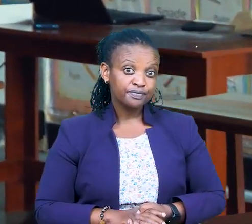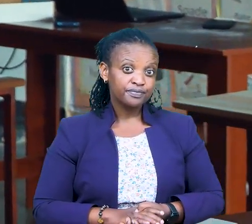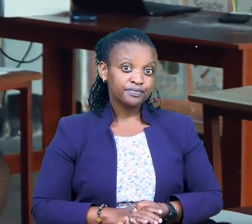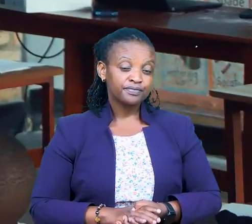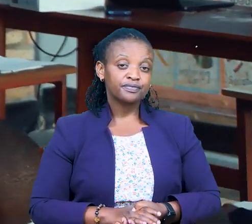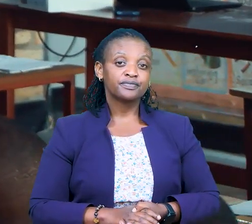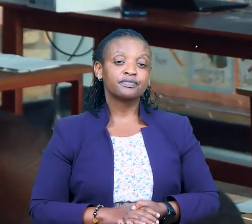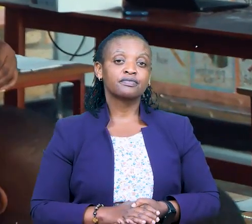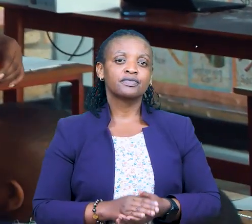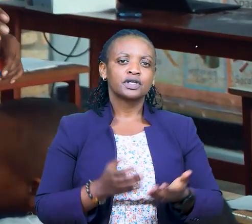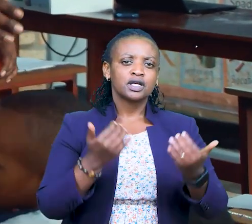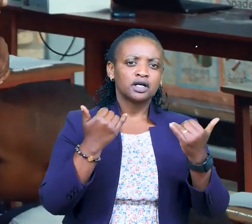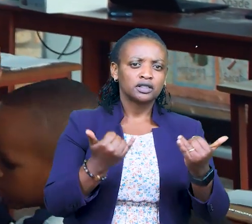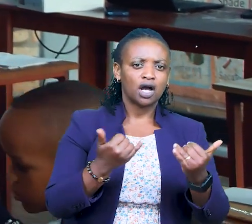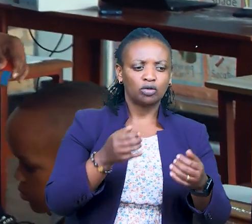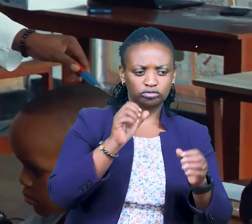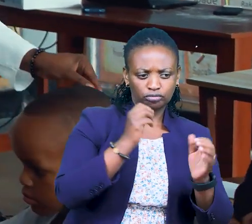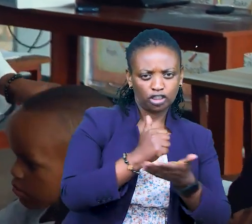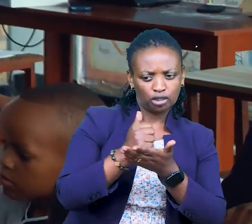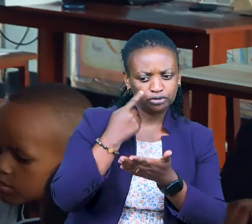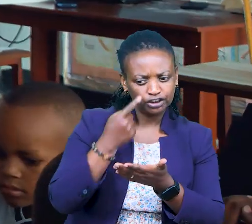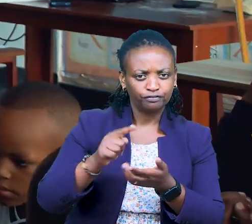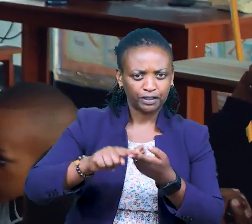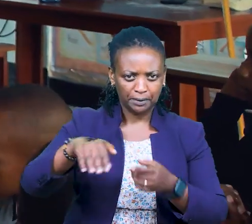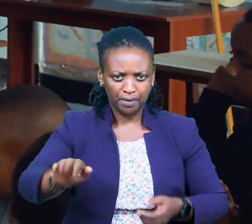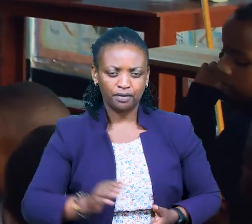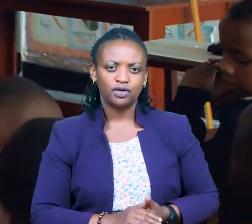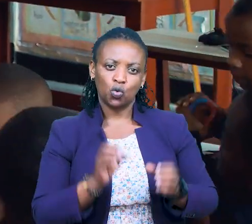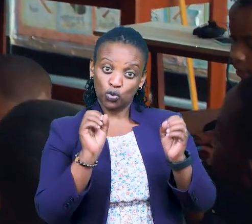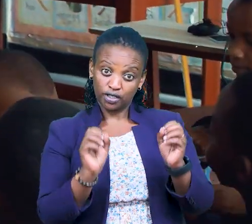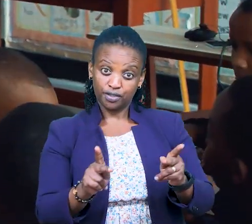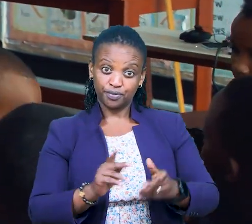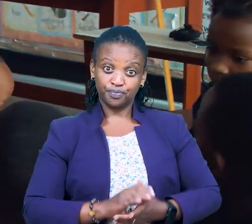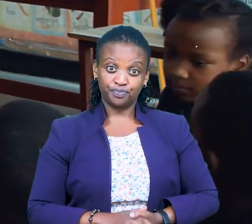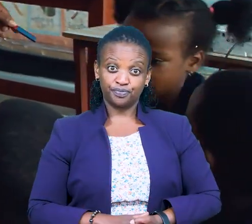Please turn around. That's your friend. Join here.